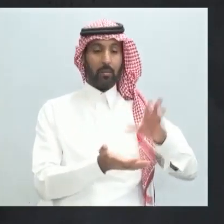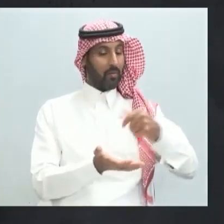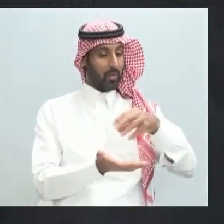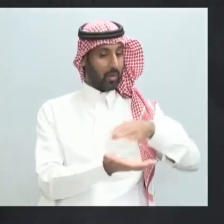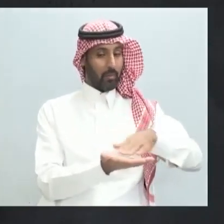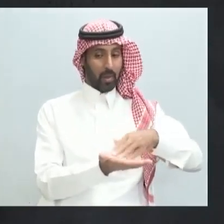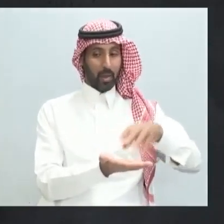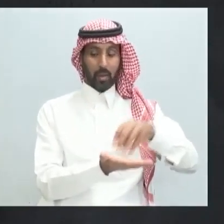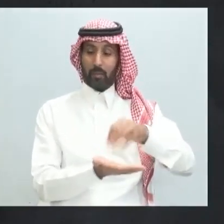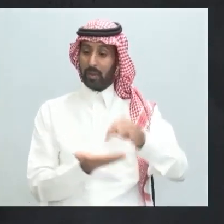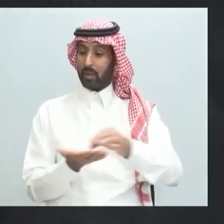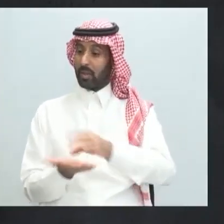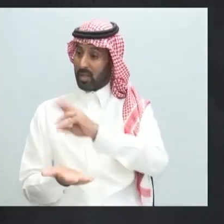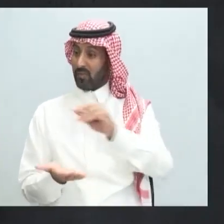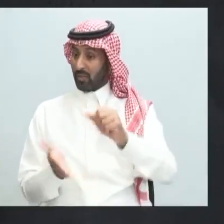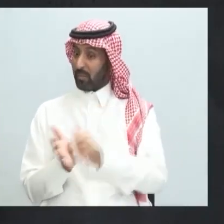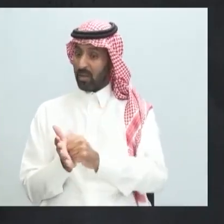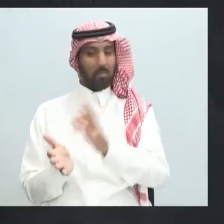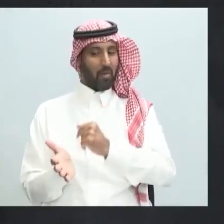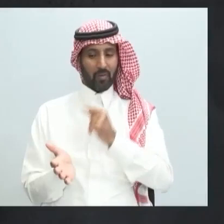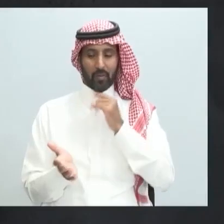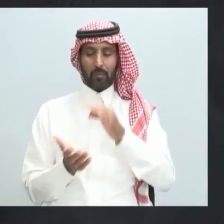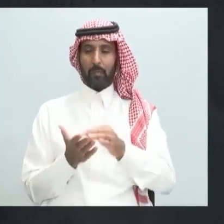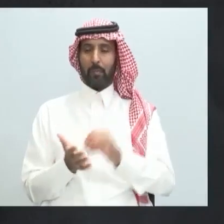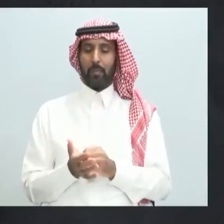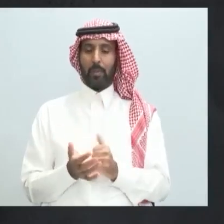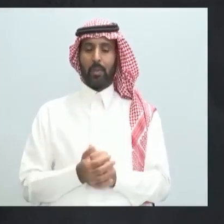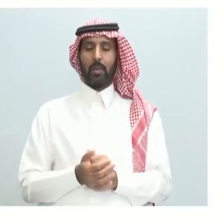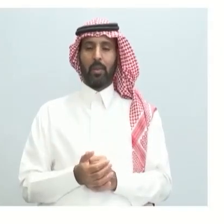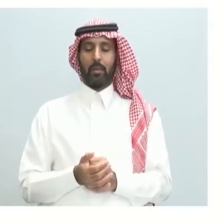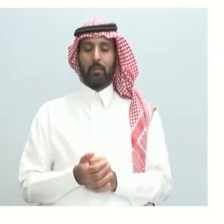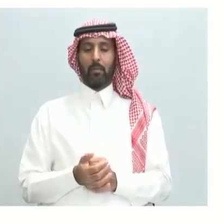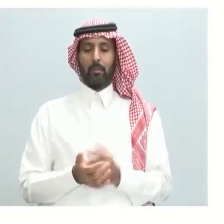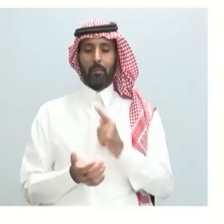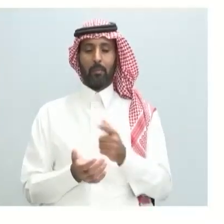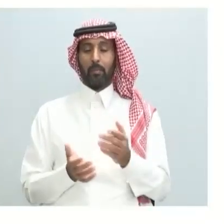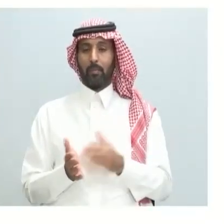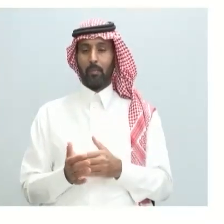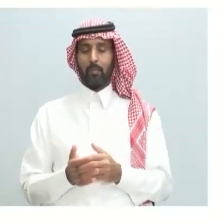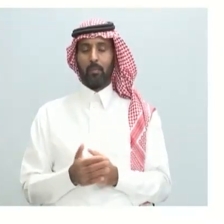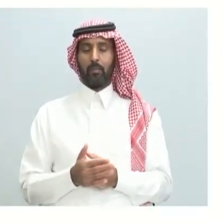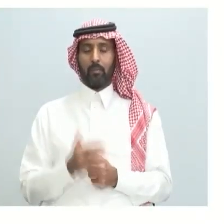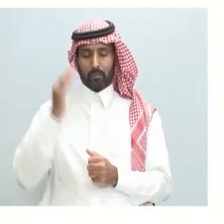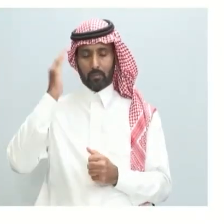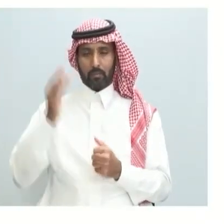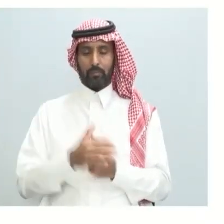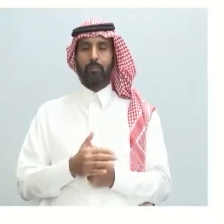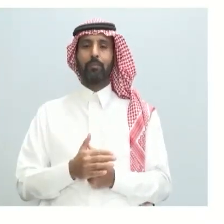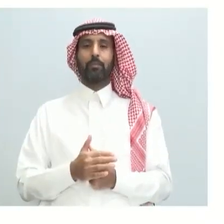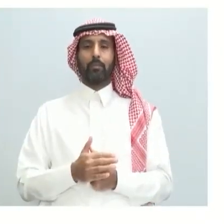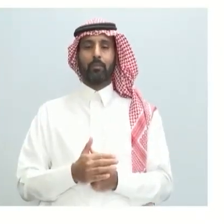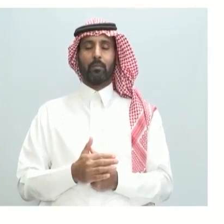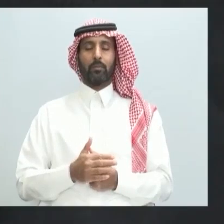I think we all agree with that saying, there's no place like home. And with that, we reach the end of this lesson.